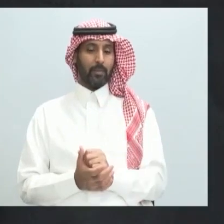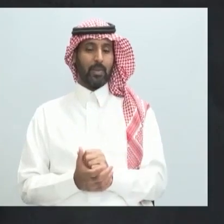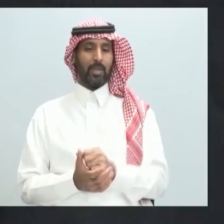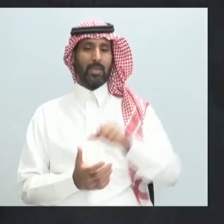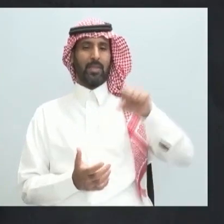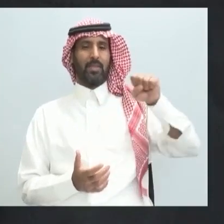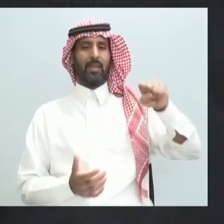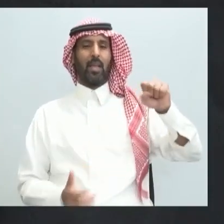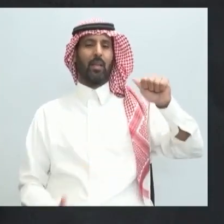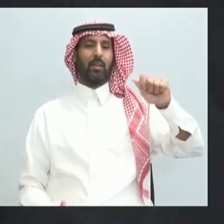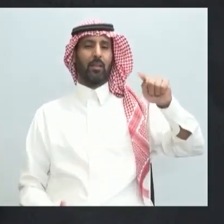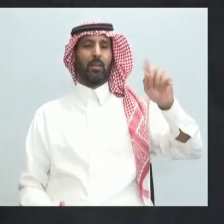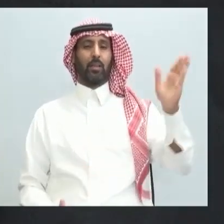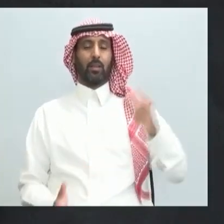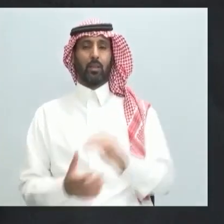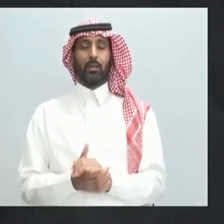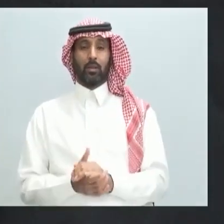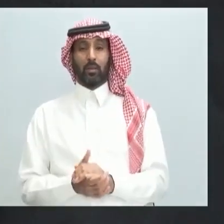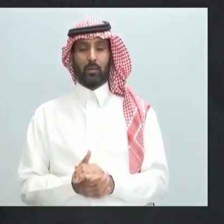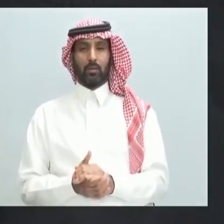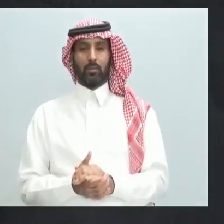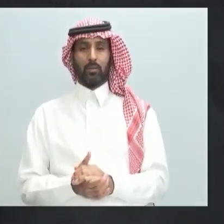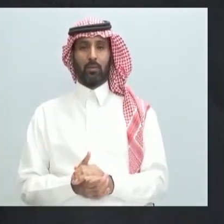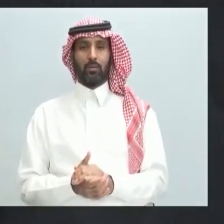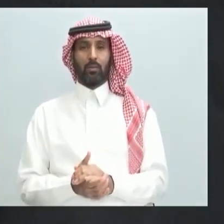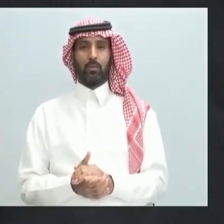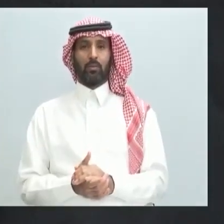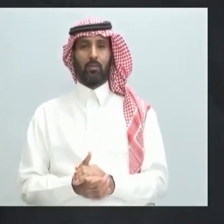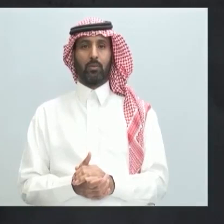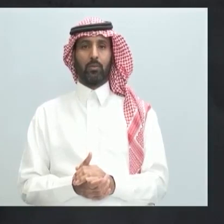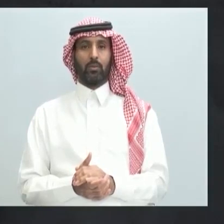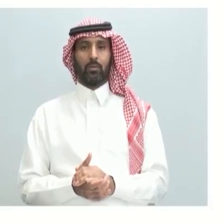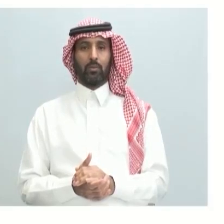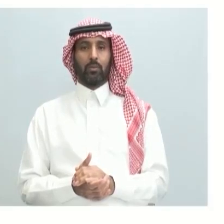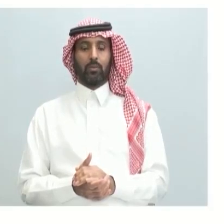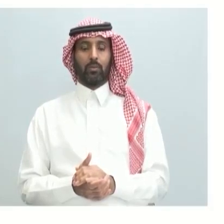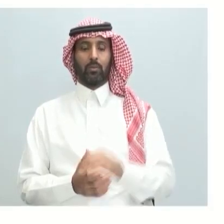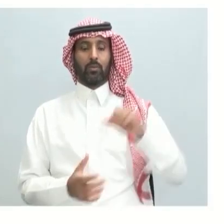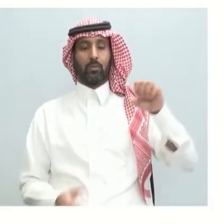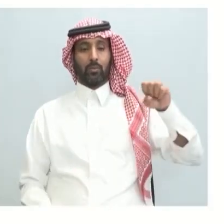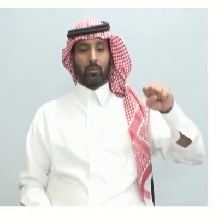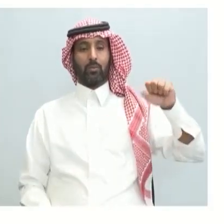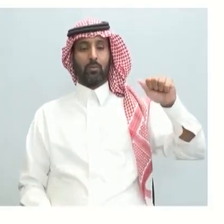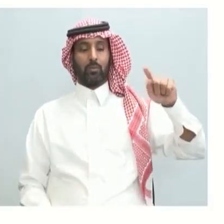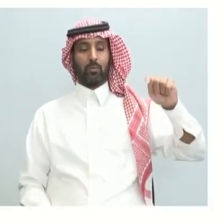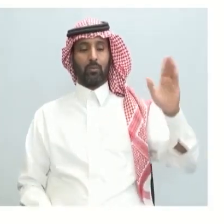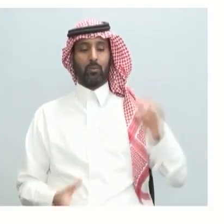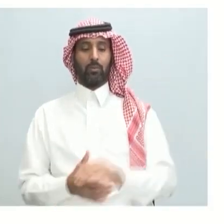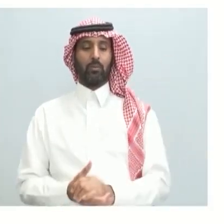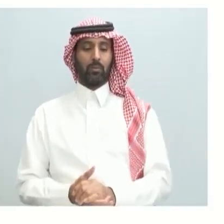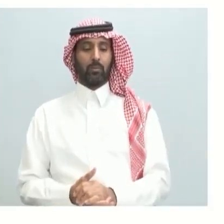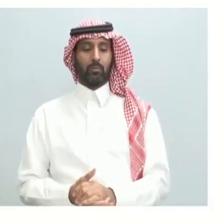sad. So being sorrow for someone is like being sad for someone. So it's